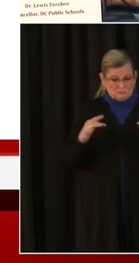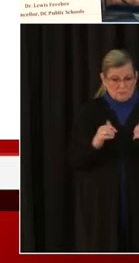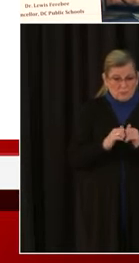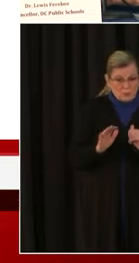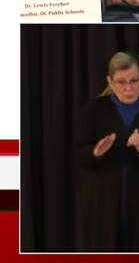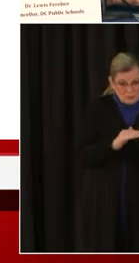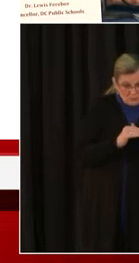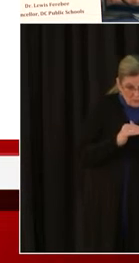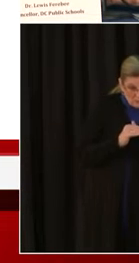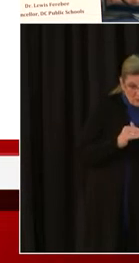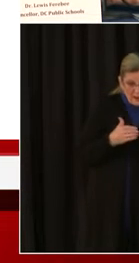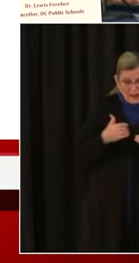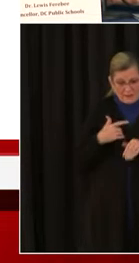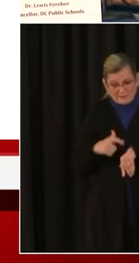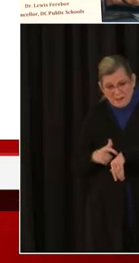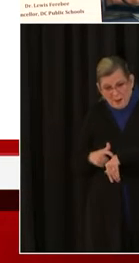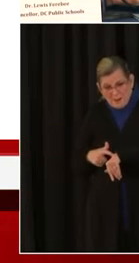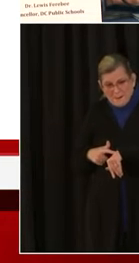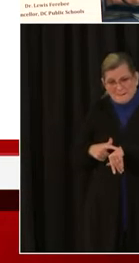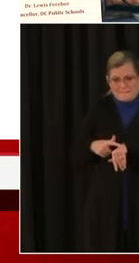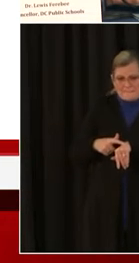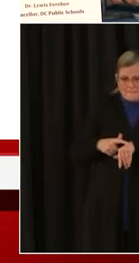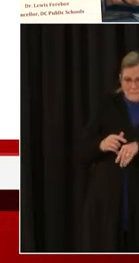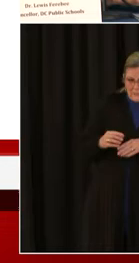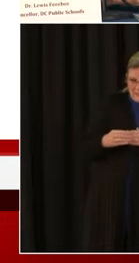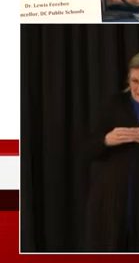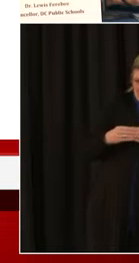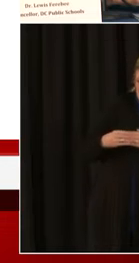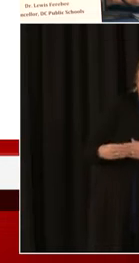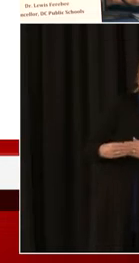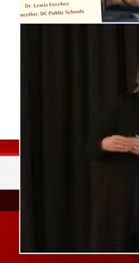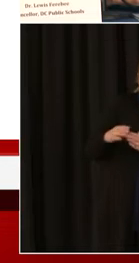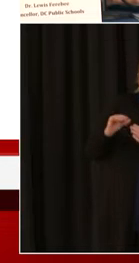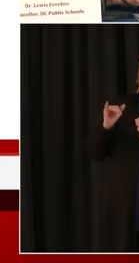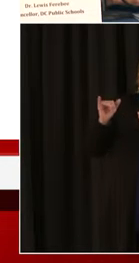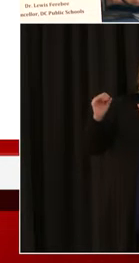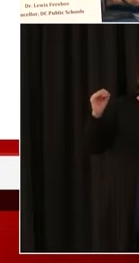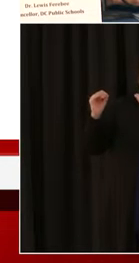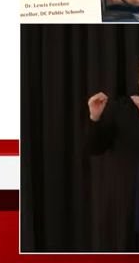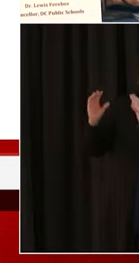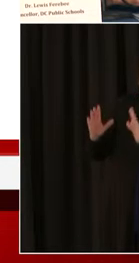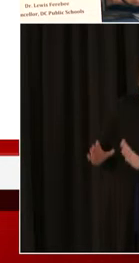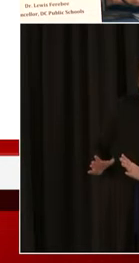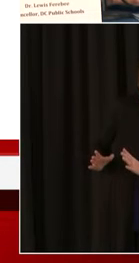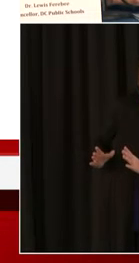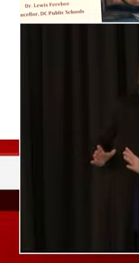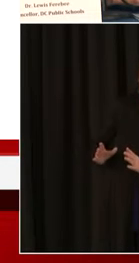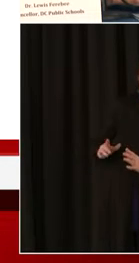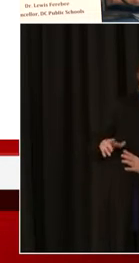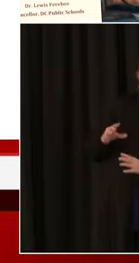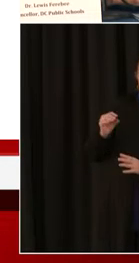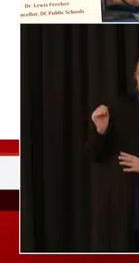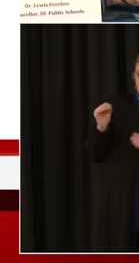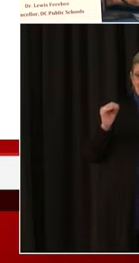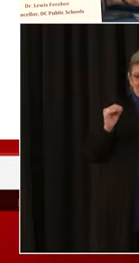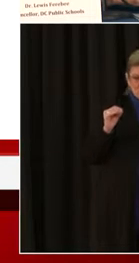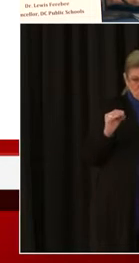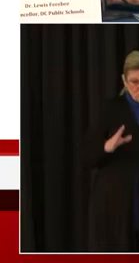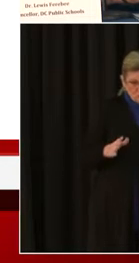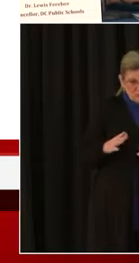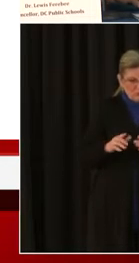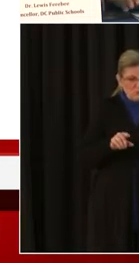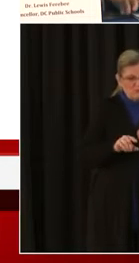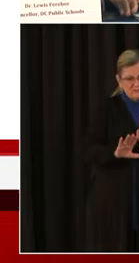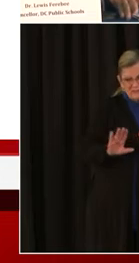have time that is facilitated and guided by an instructor or a teacher in their grade level or in